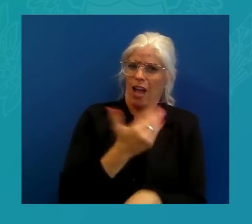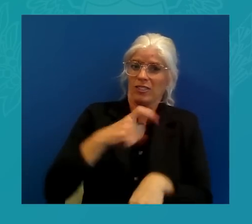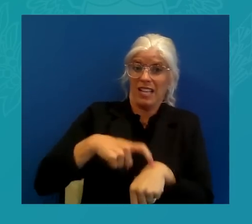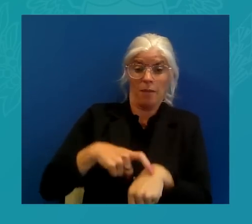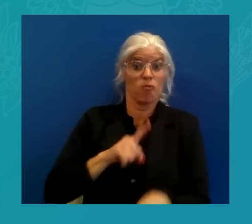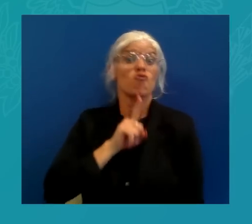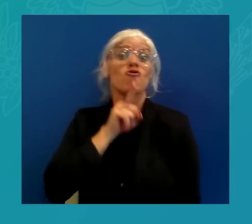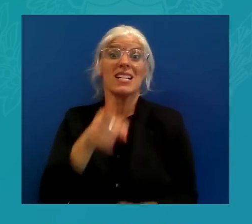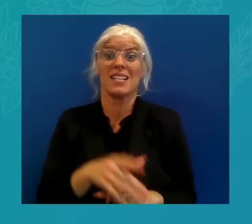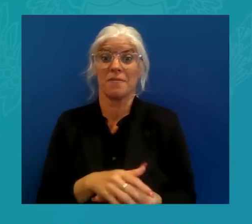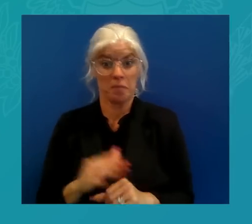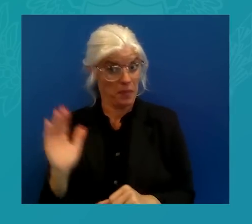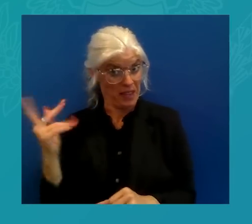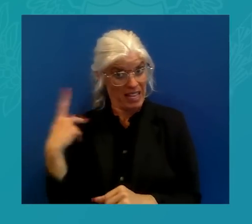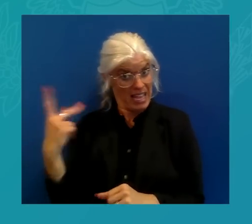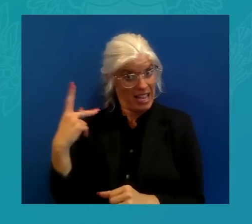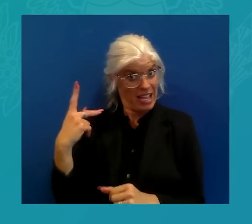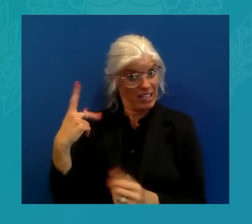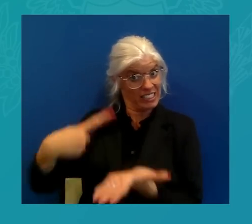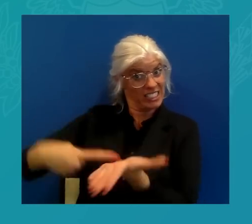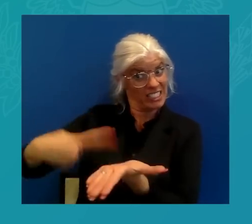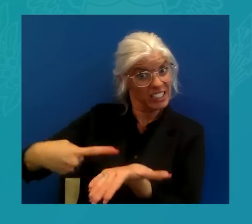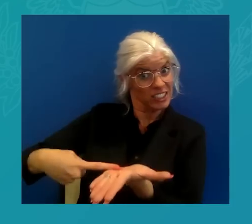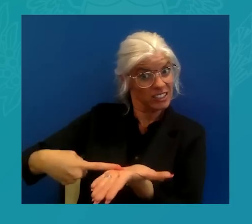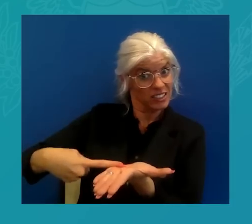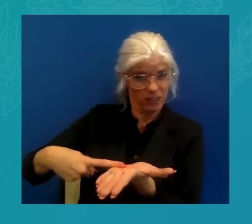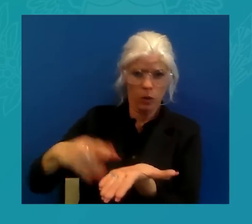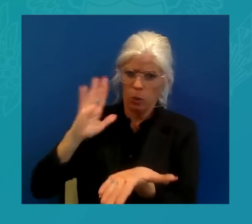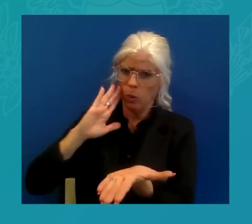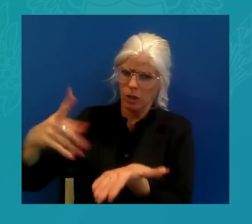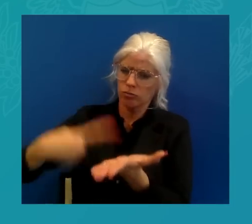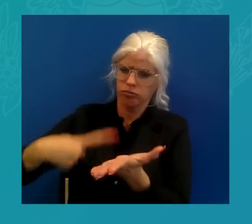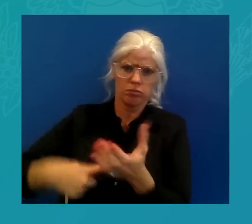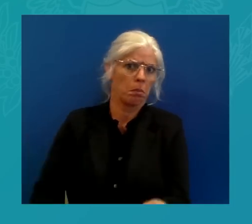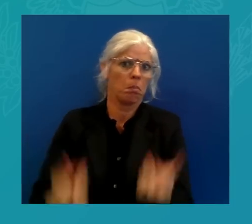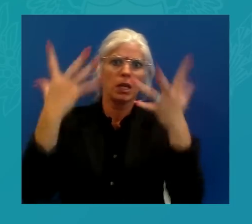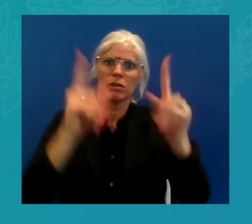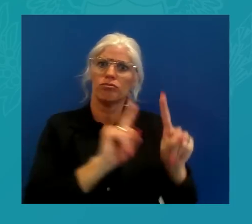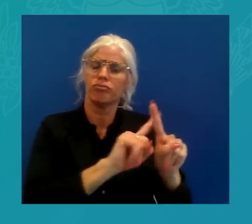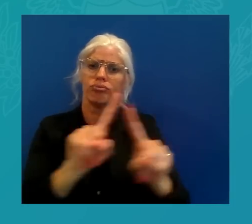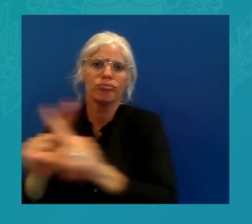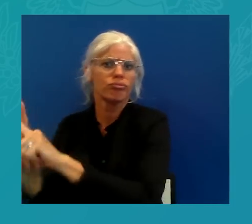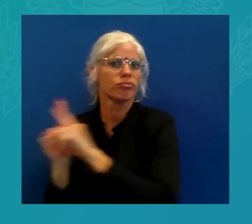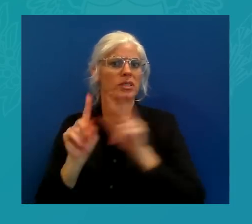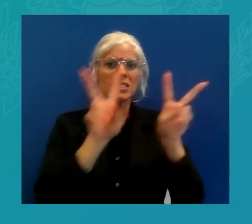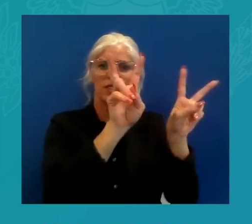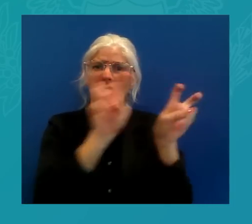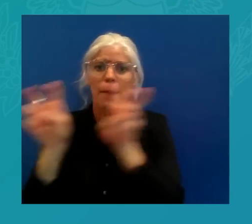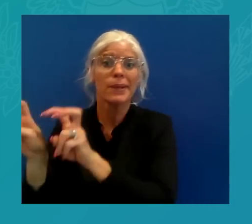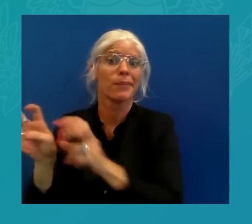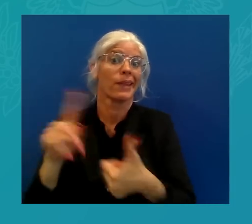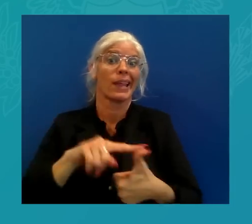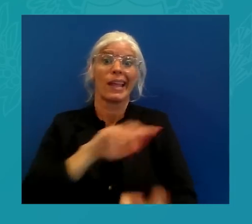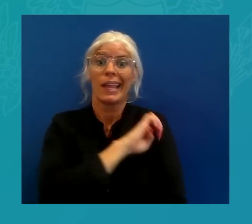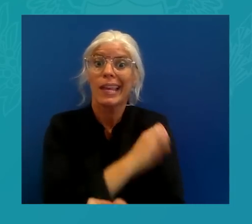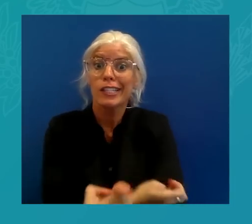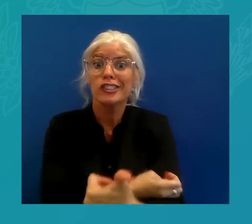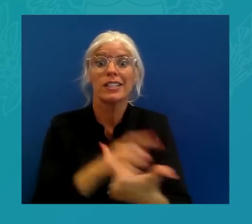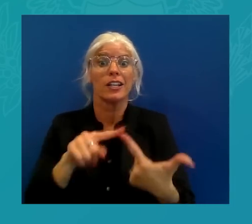Indeed, our discussions will cover a broad range of issues: energy and food